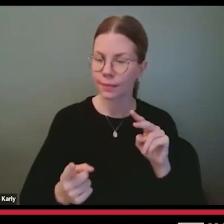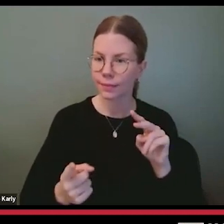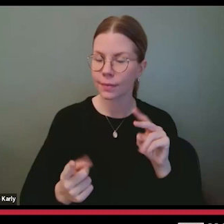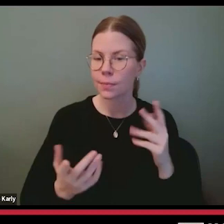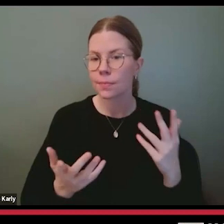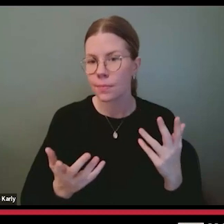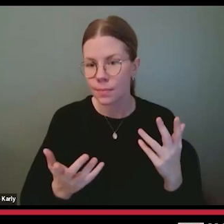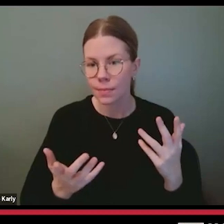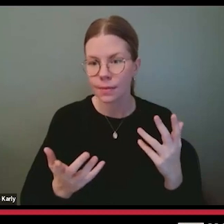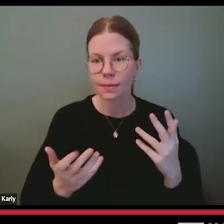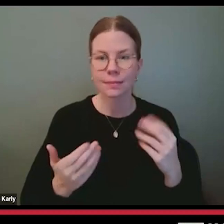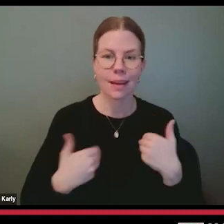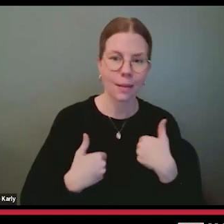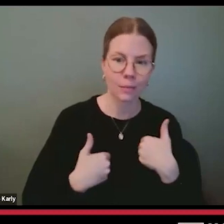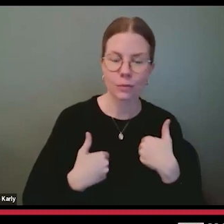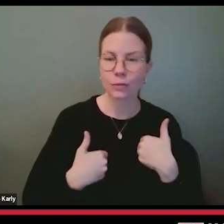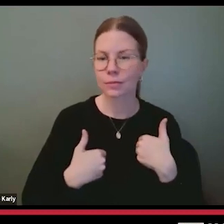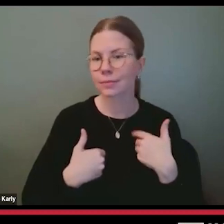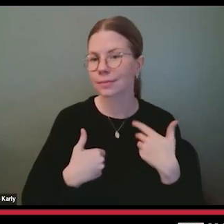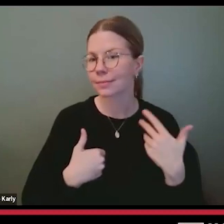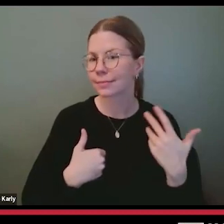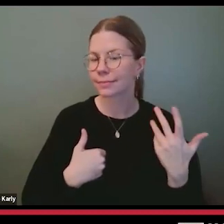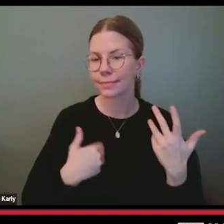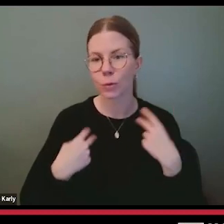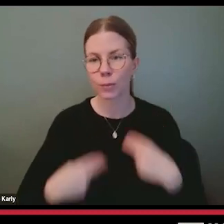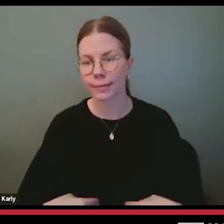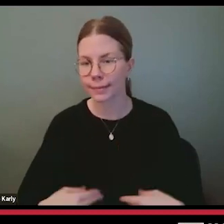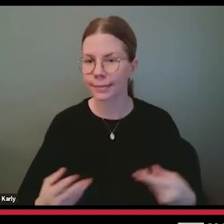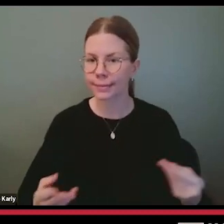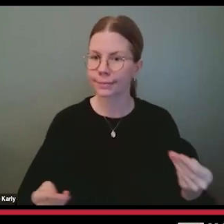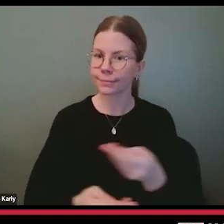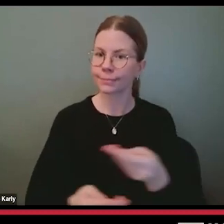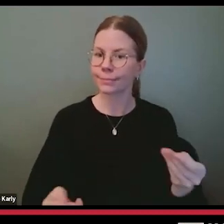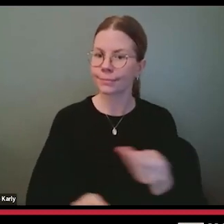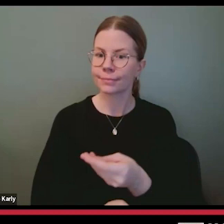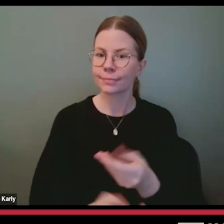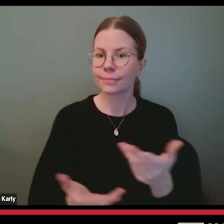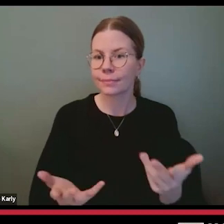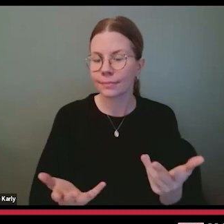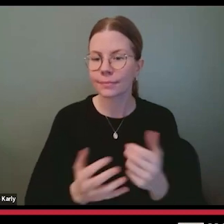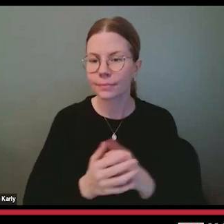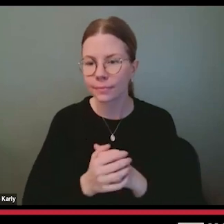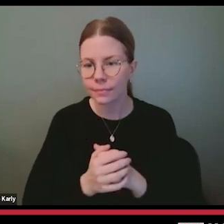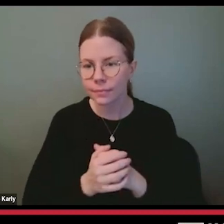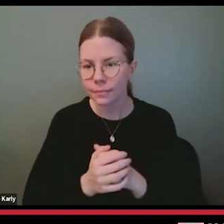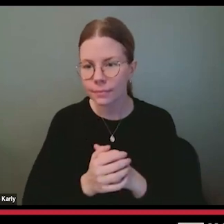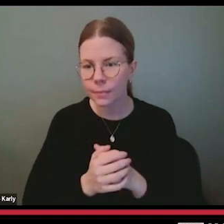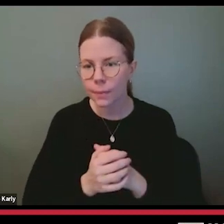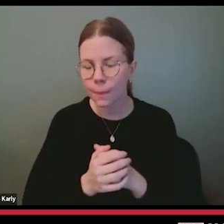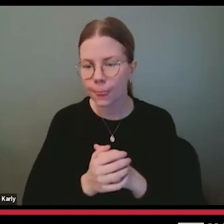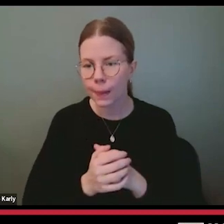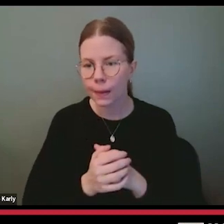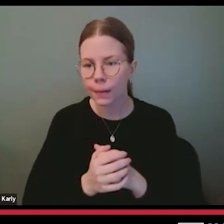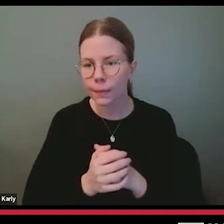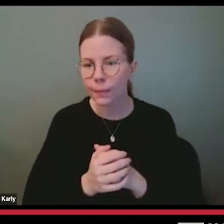the surveillance in the people that are exposed to animals is more valuable than that. I mean, I think to me, that